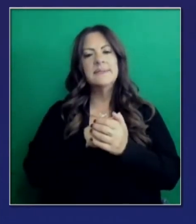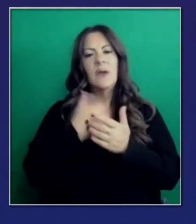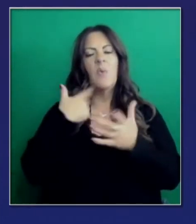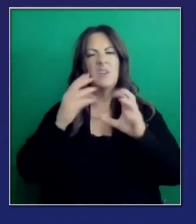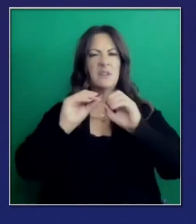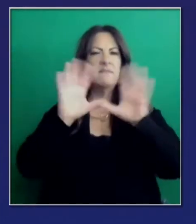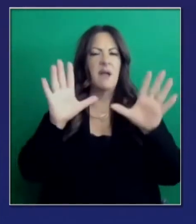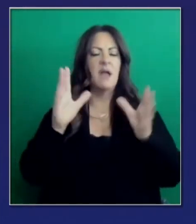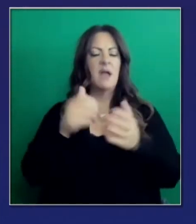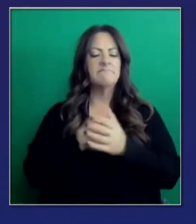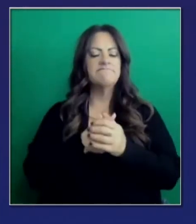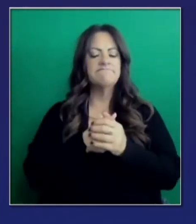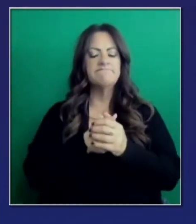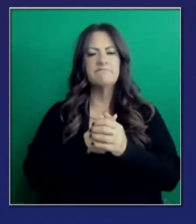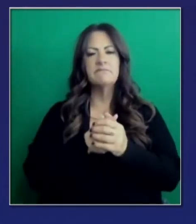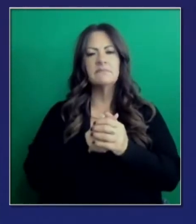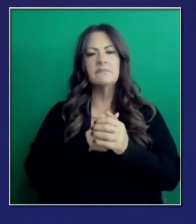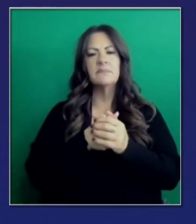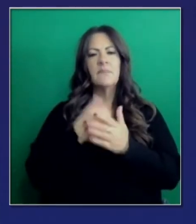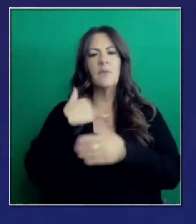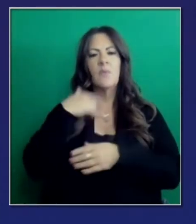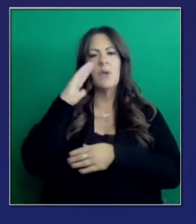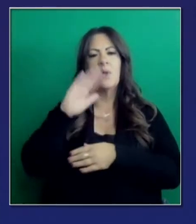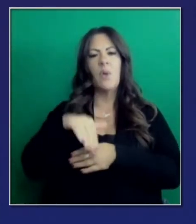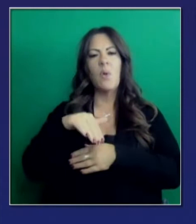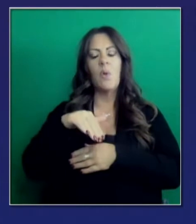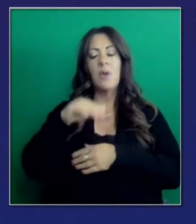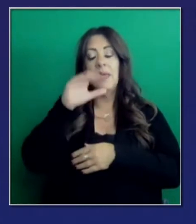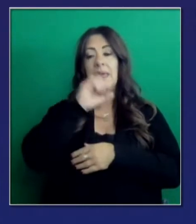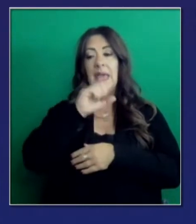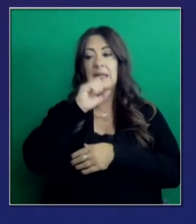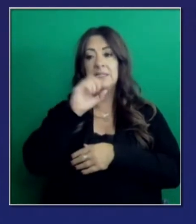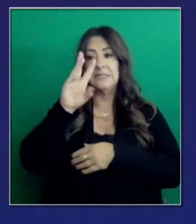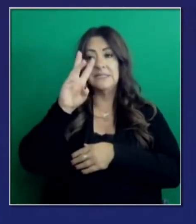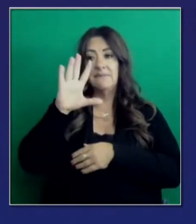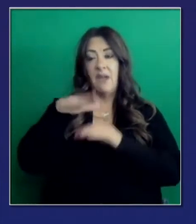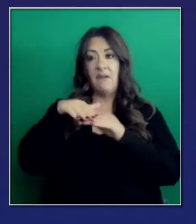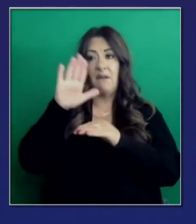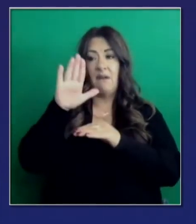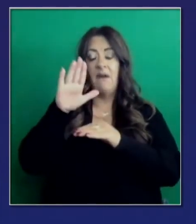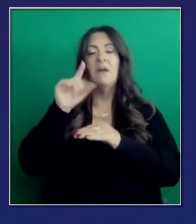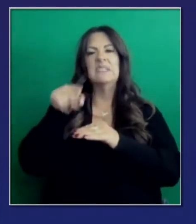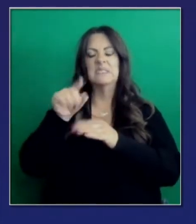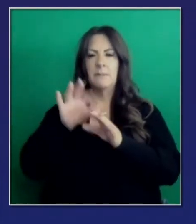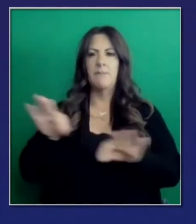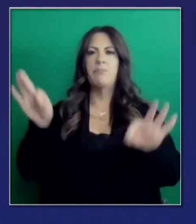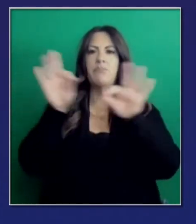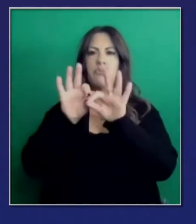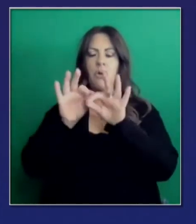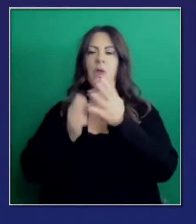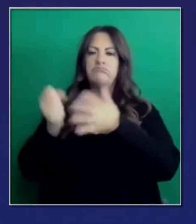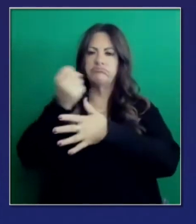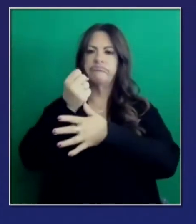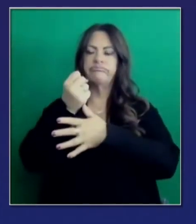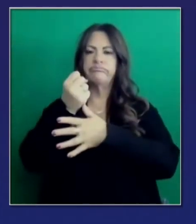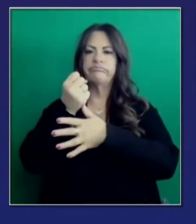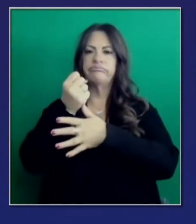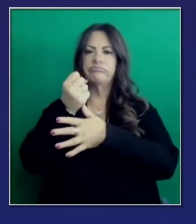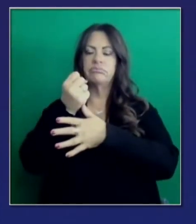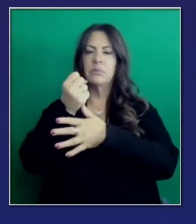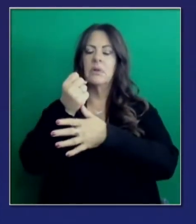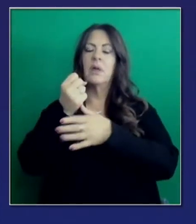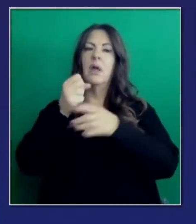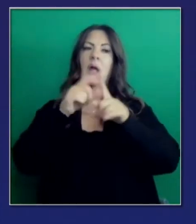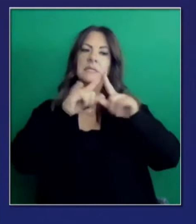believe that the cohort 65 and over needs to be prioritized alongside healthcare workers,